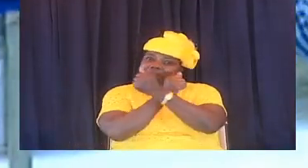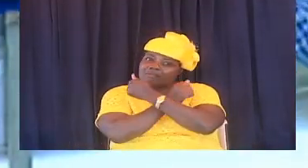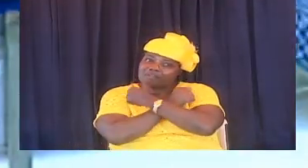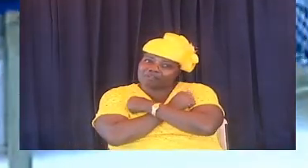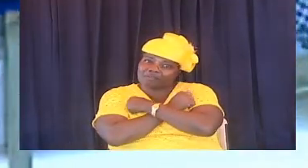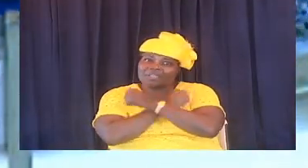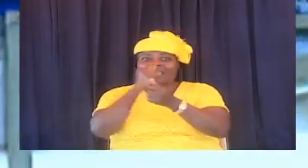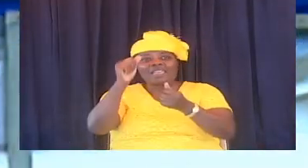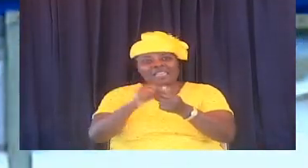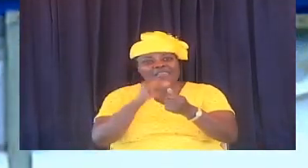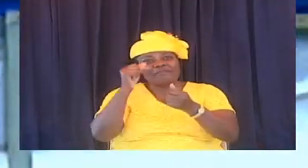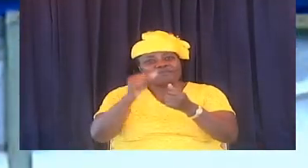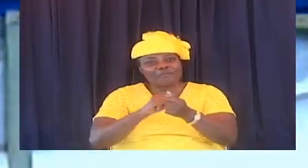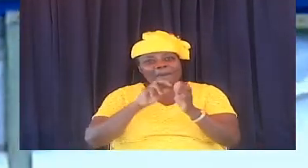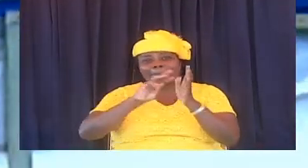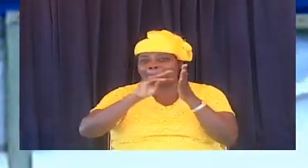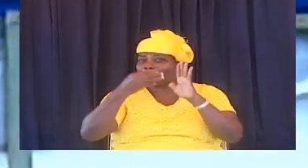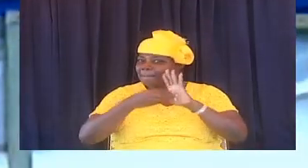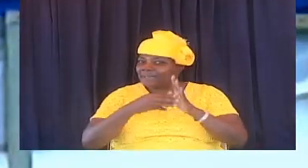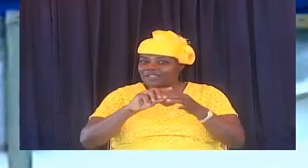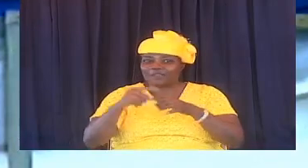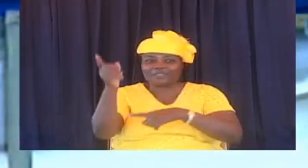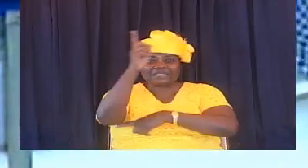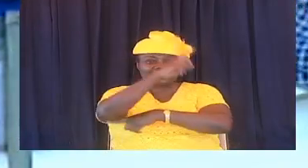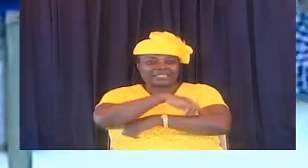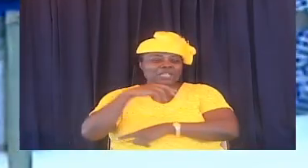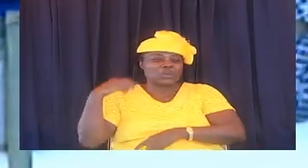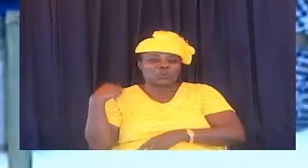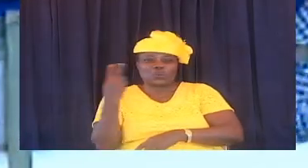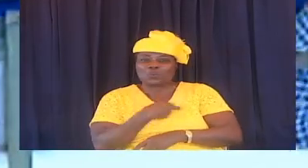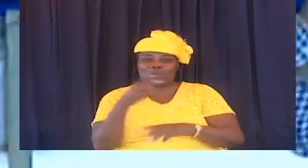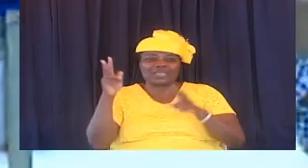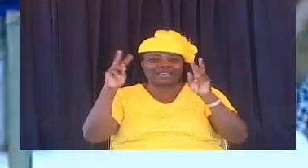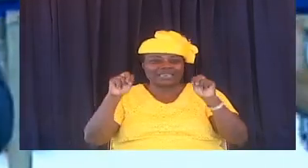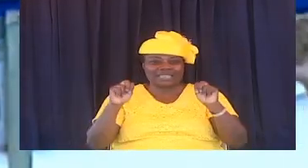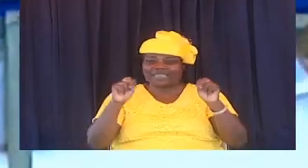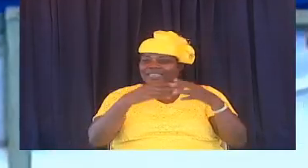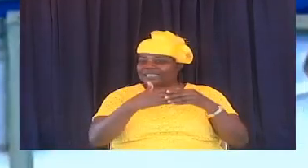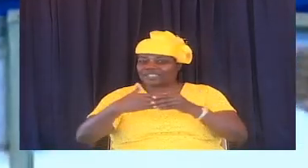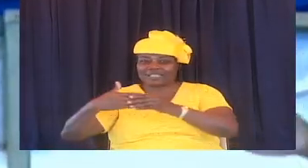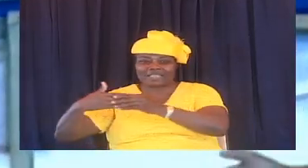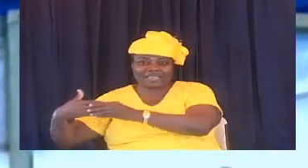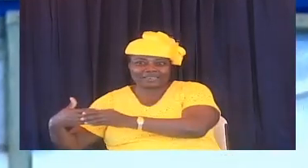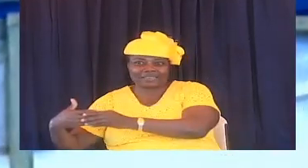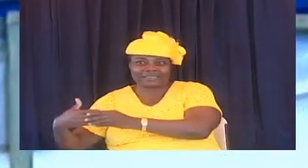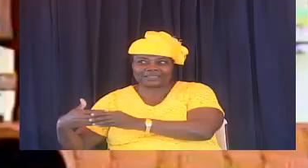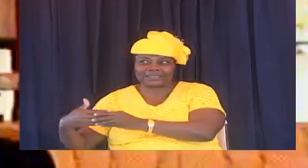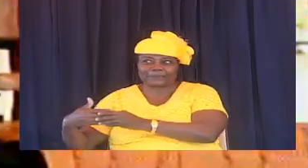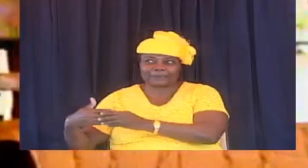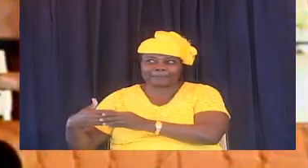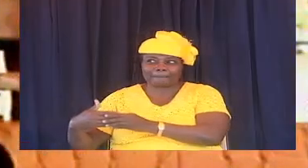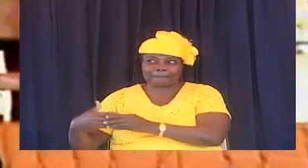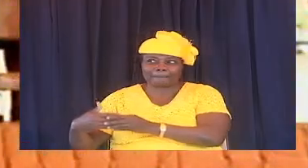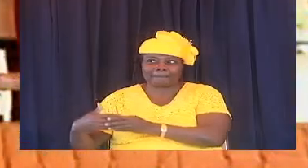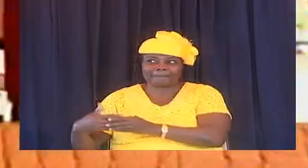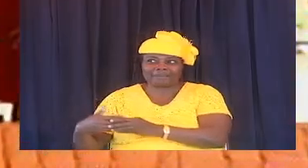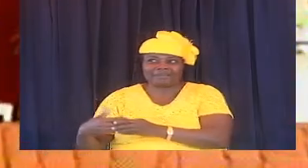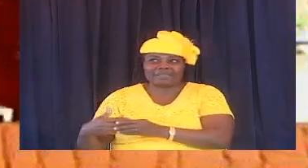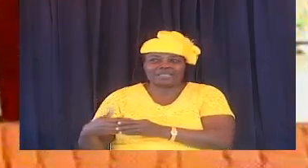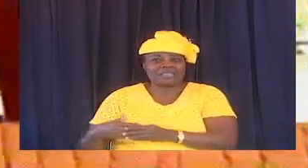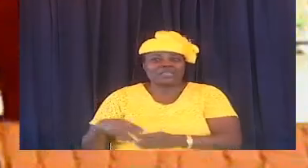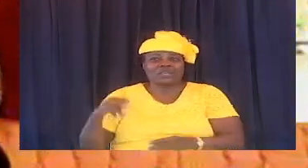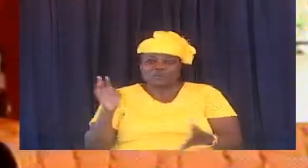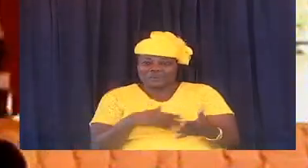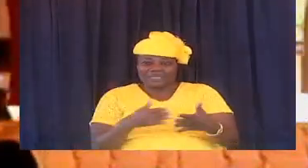every second of the day, every minute of the day. We are in need of his guidance. And it's for that reason I want us to sing this song, "Guide Me, O Great